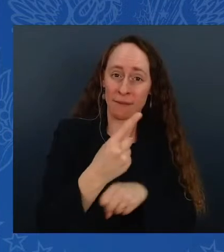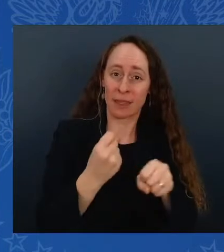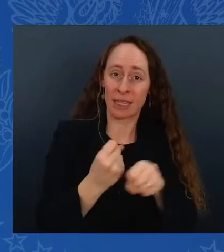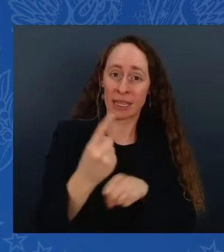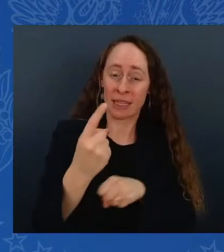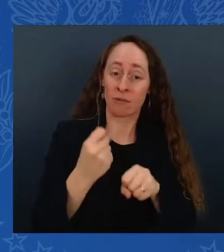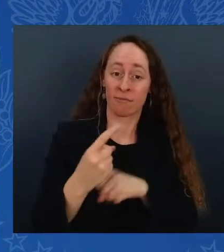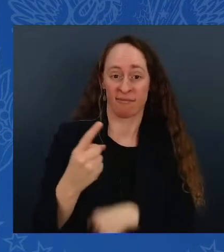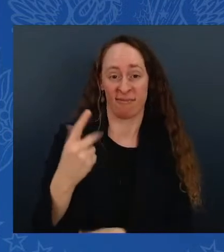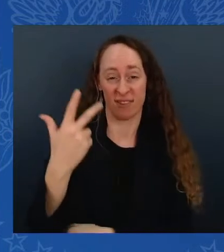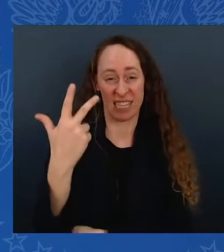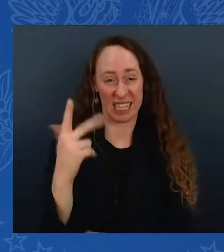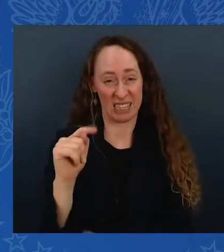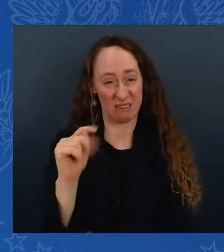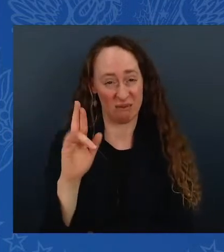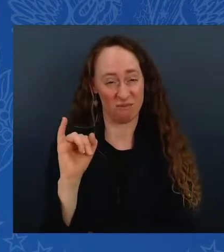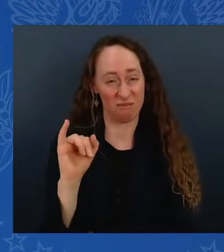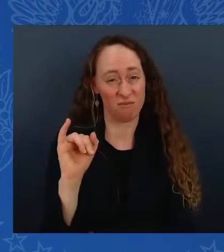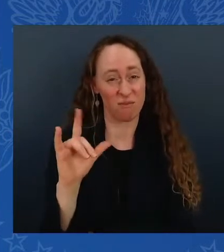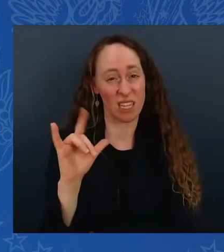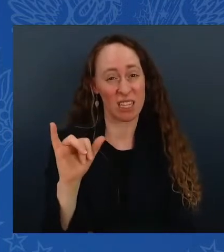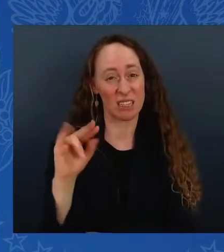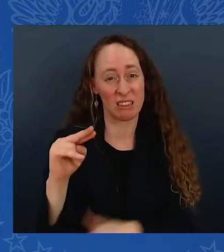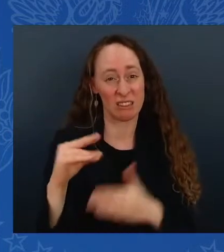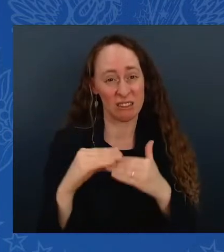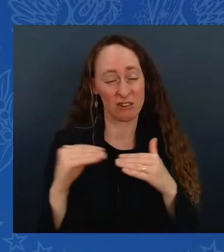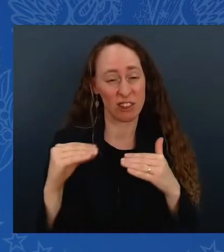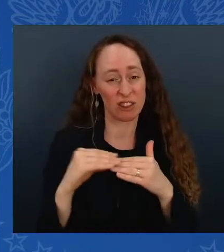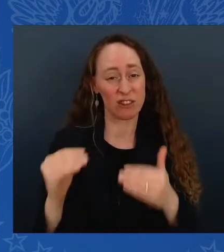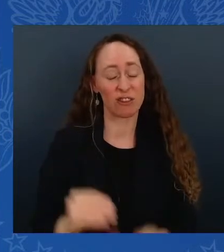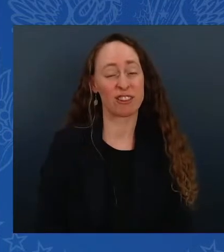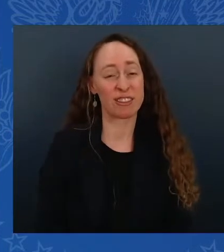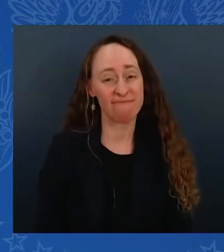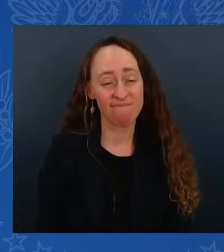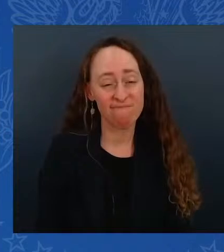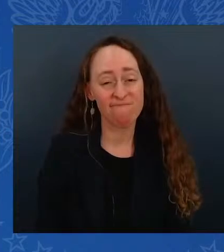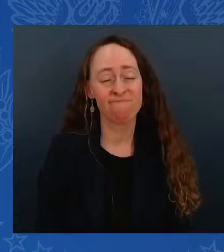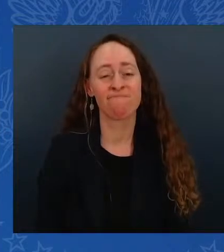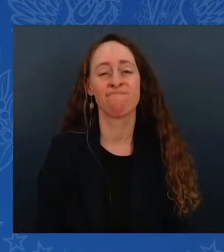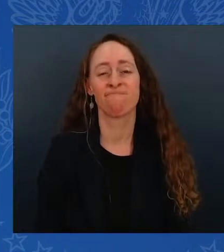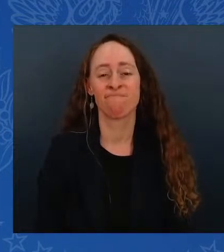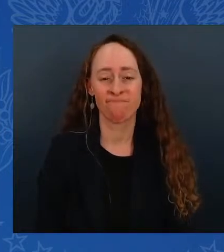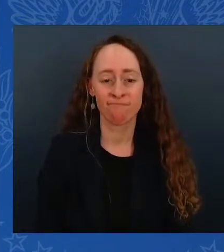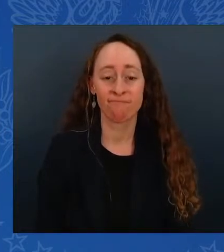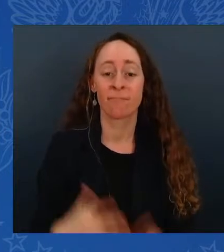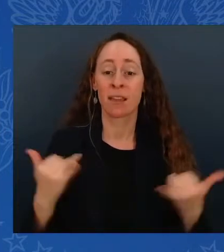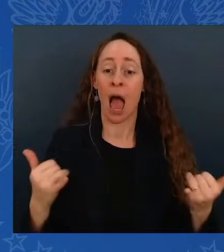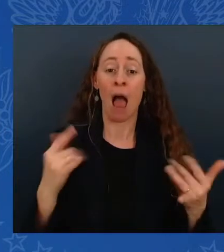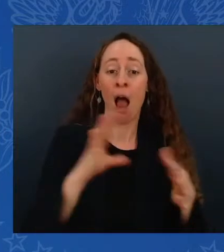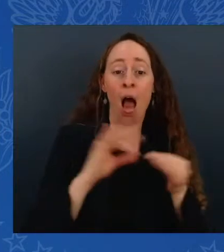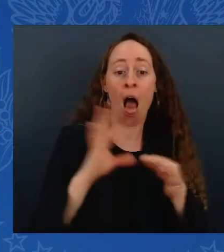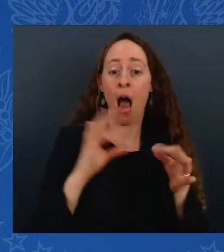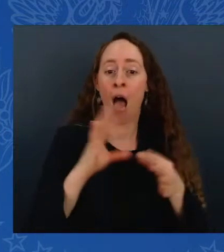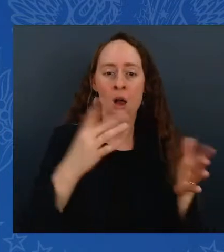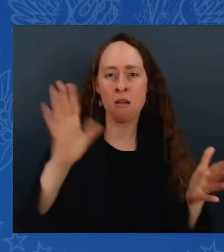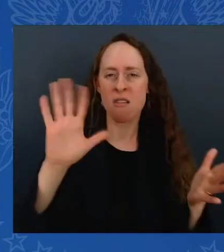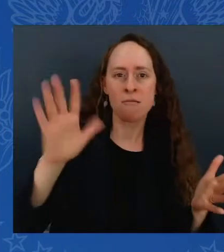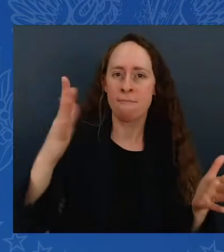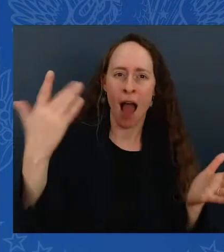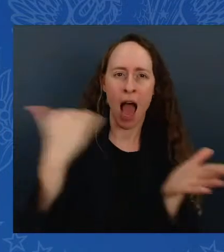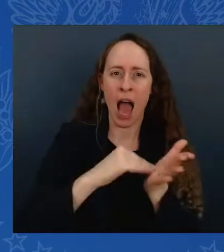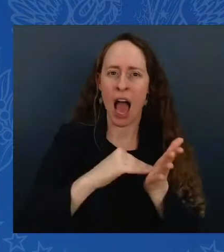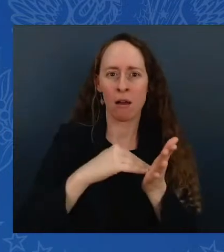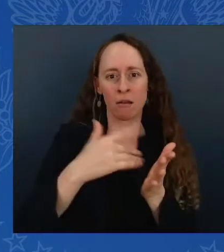And now, he not only would give another $5 trillion tax cut for the very wealthy and the biggest corporations, he wants a new sales